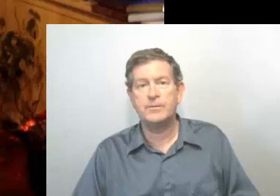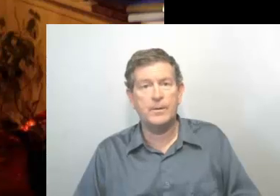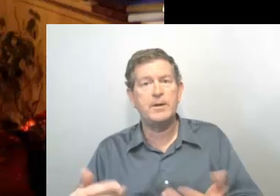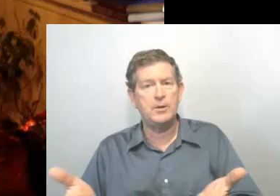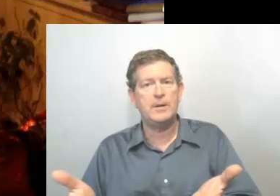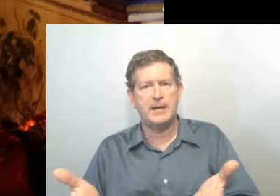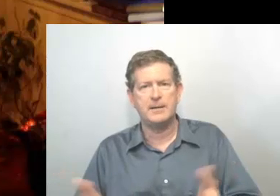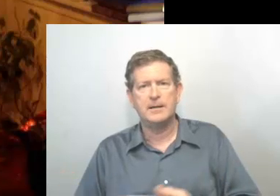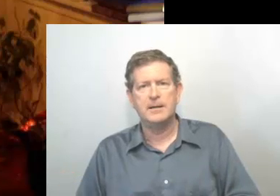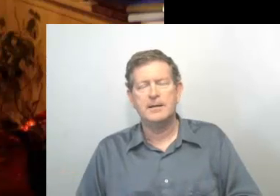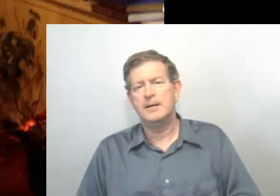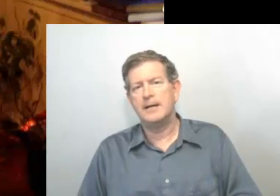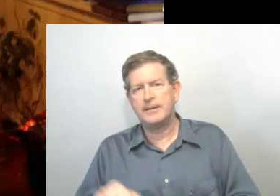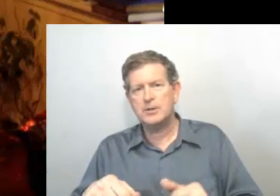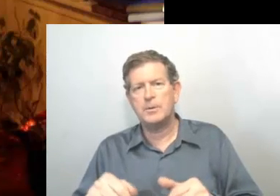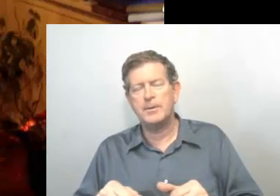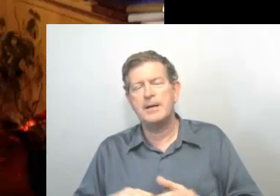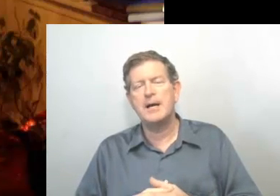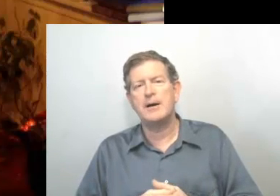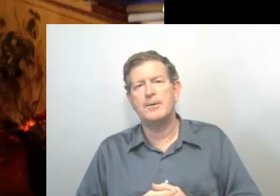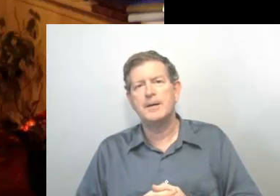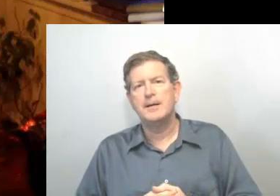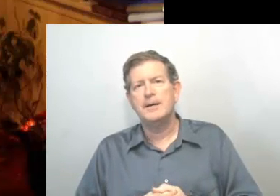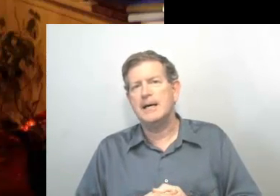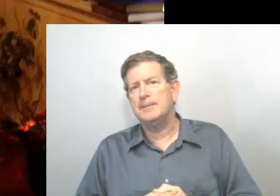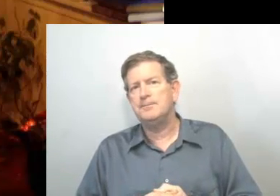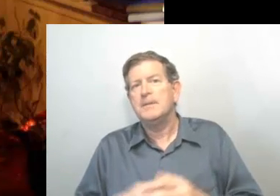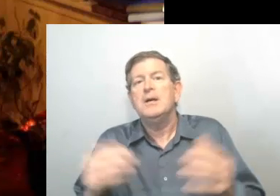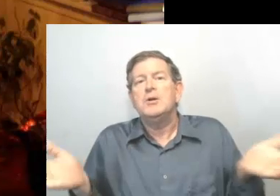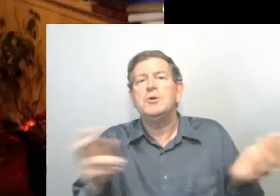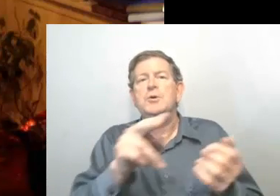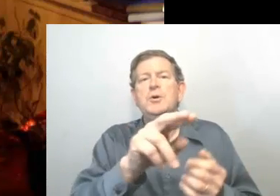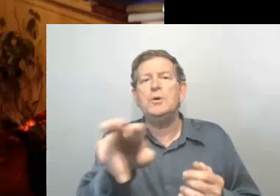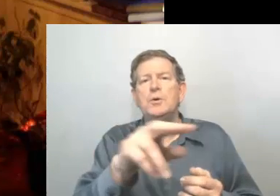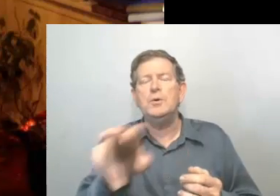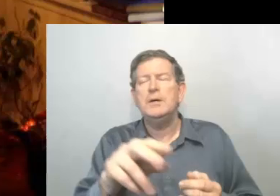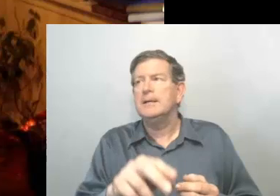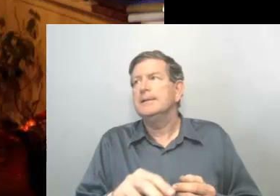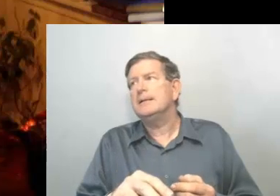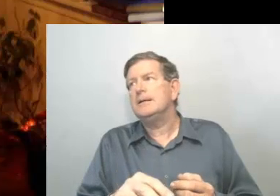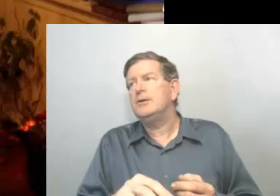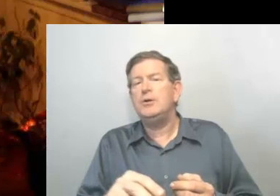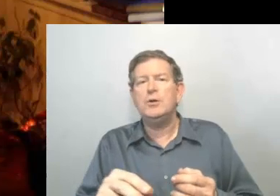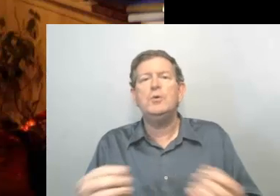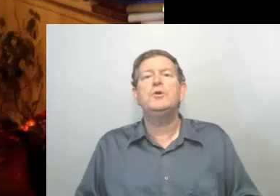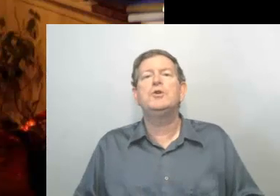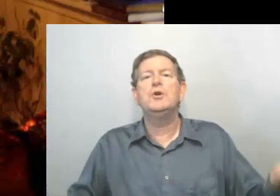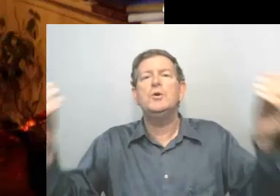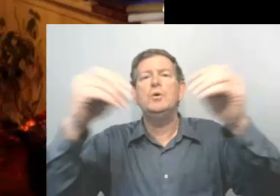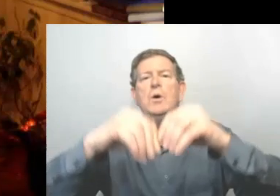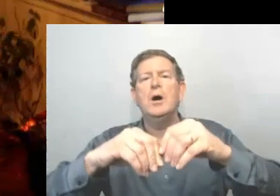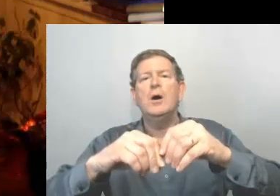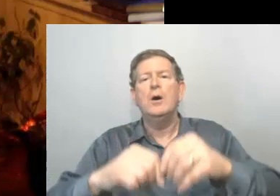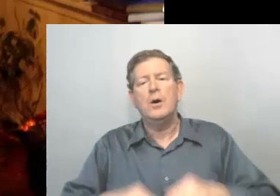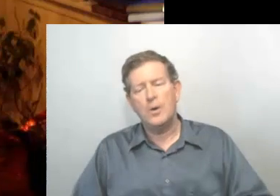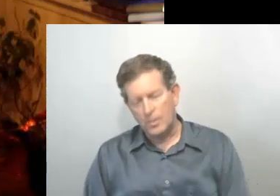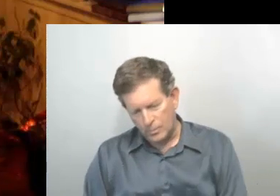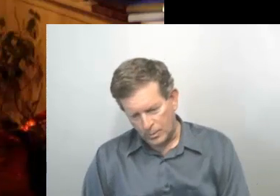prepare lessons for the ULET, like this one right now. Do you